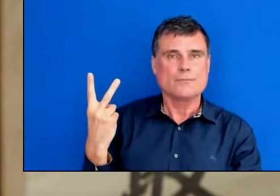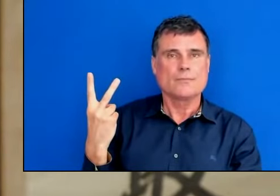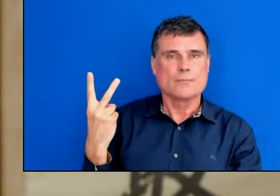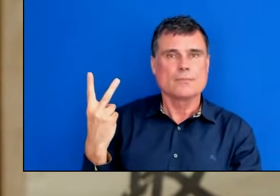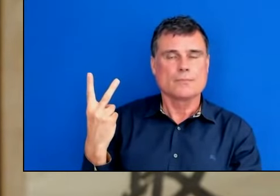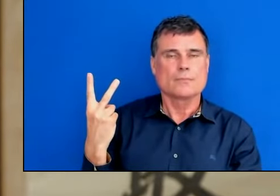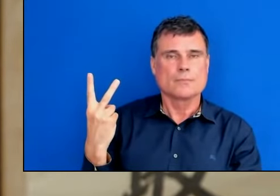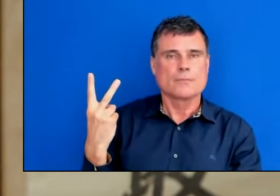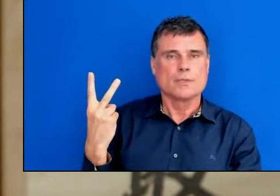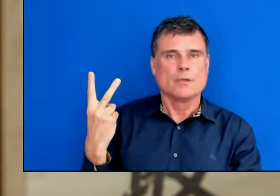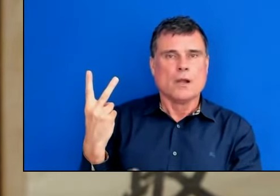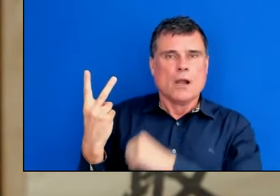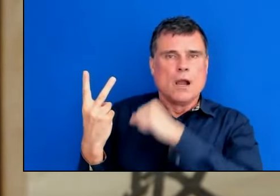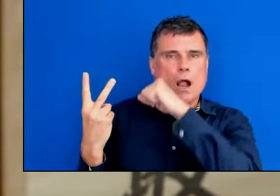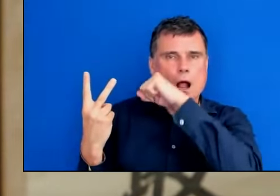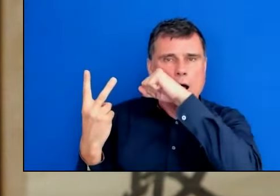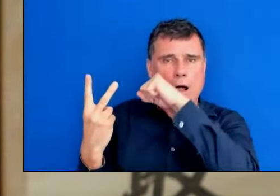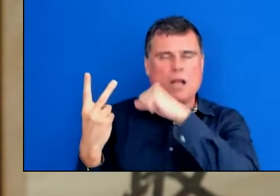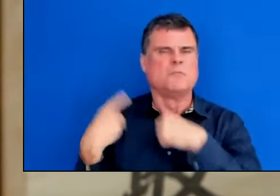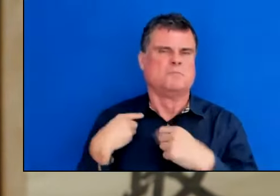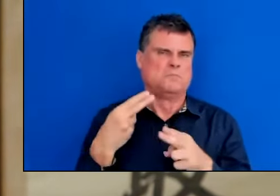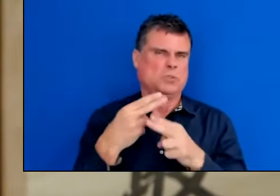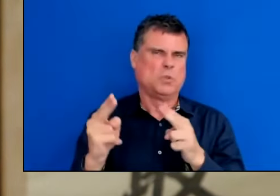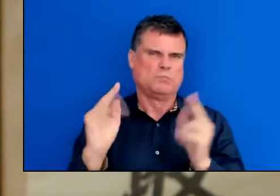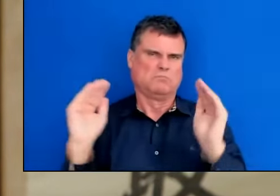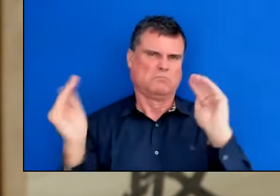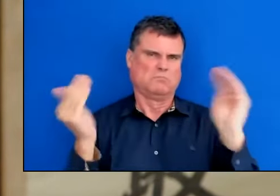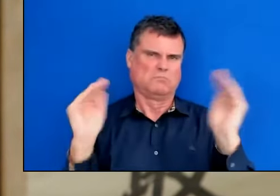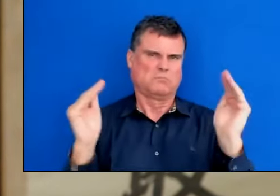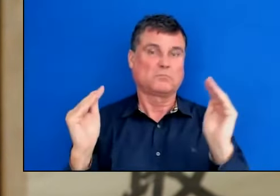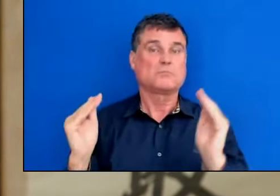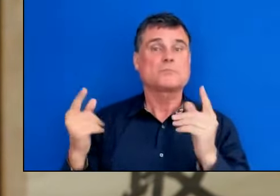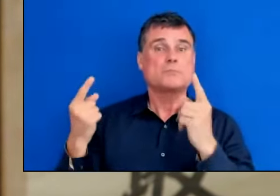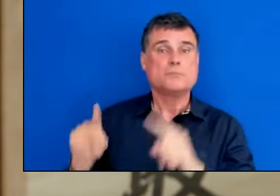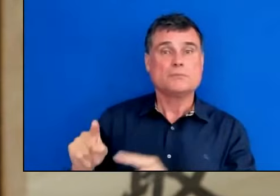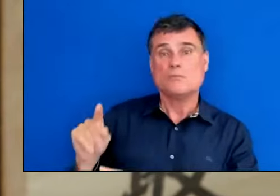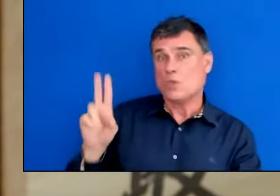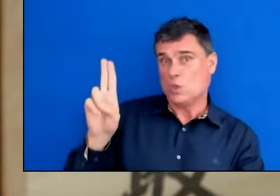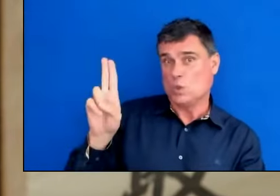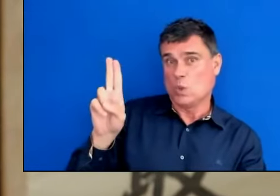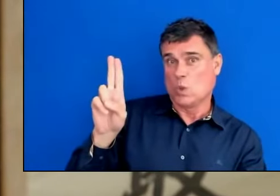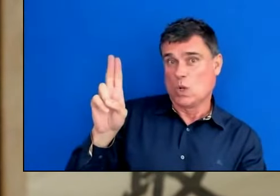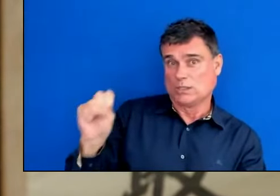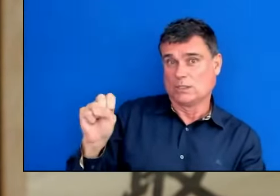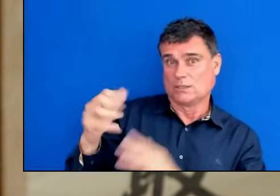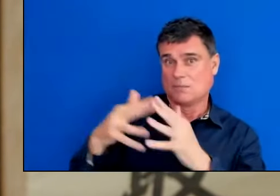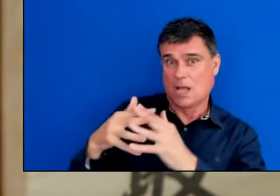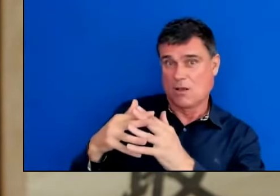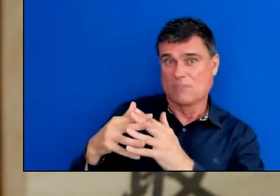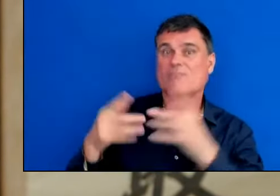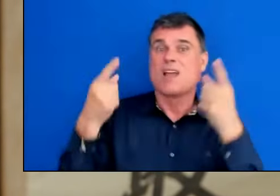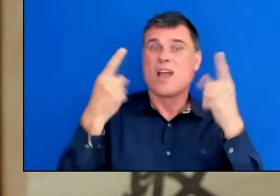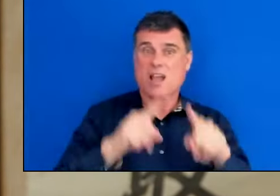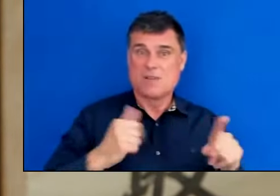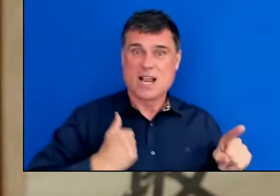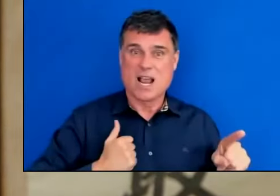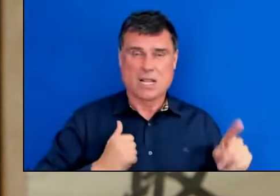a short comparison between what happened in the United States and in